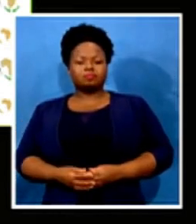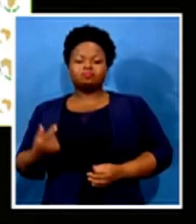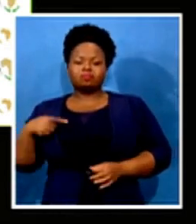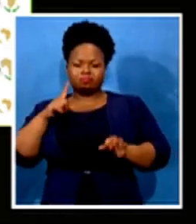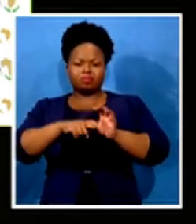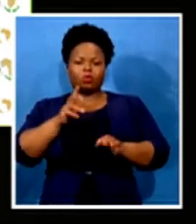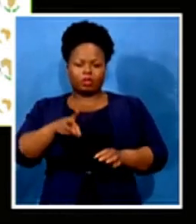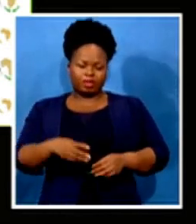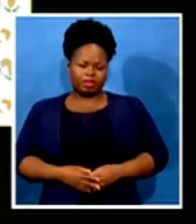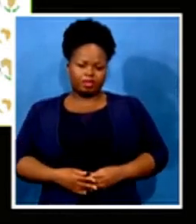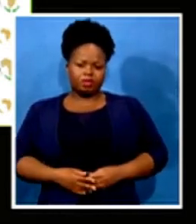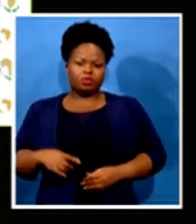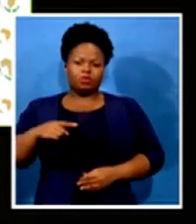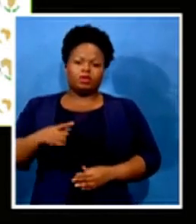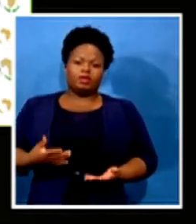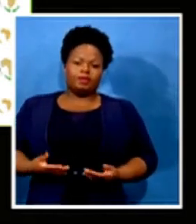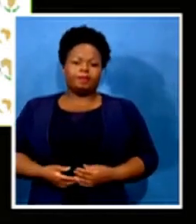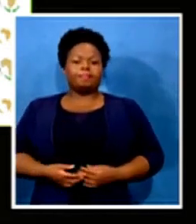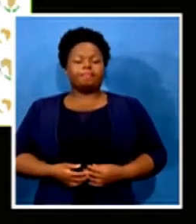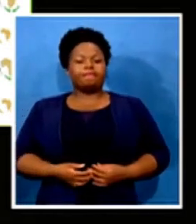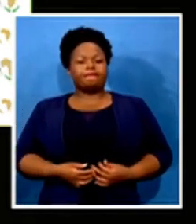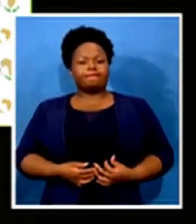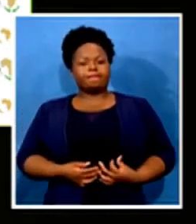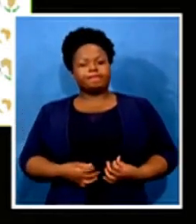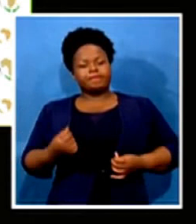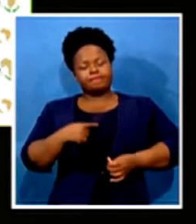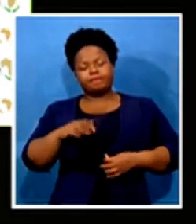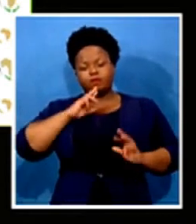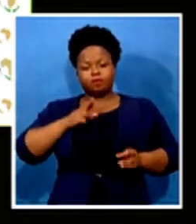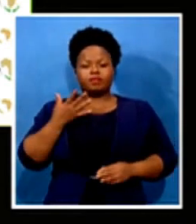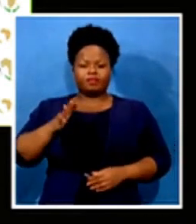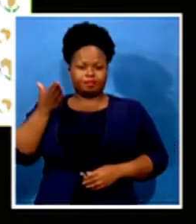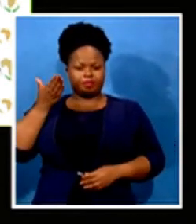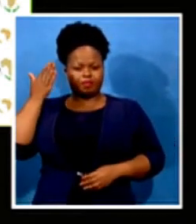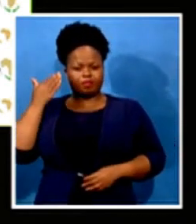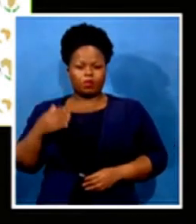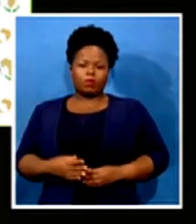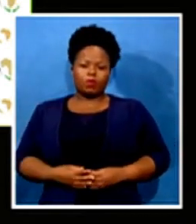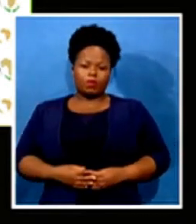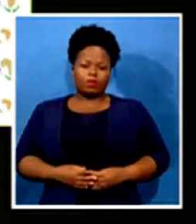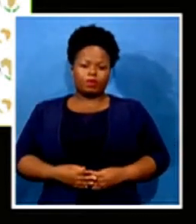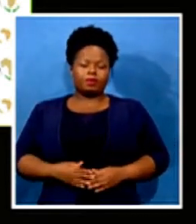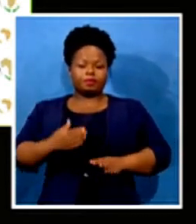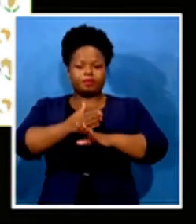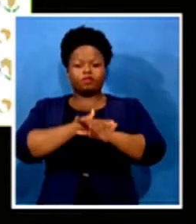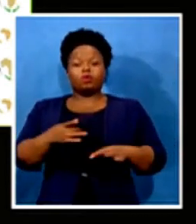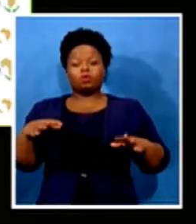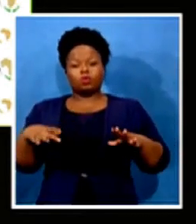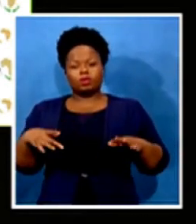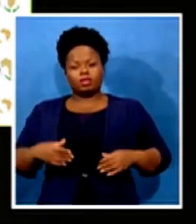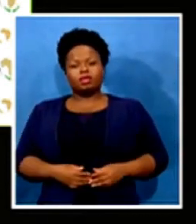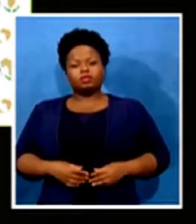you, and we reported earlier, before the holiday breaks, we made visits to several African